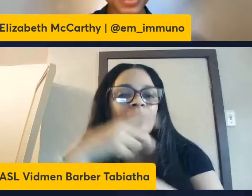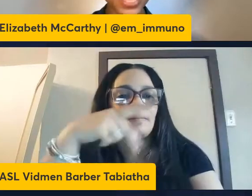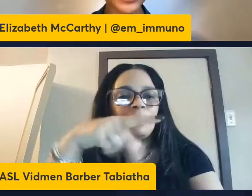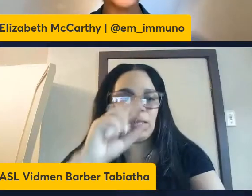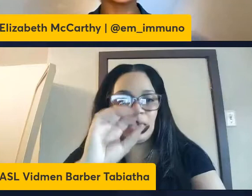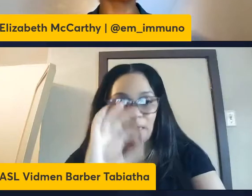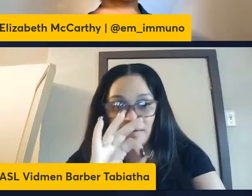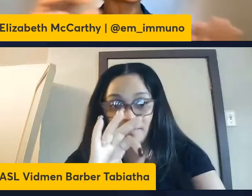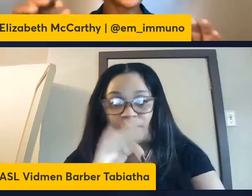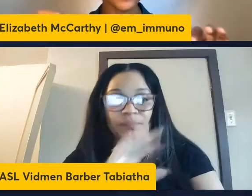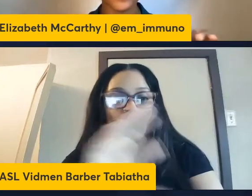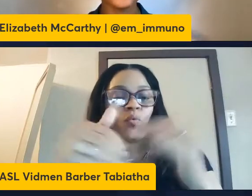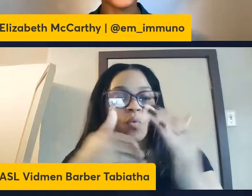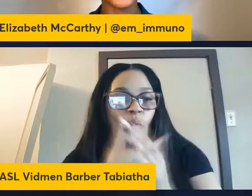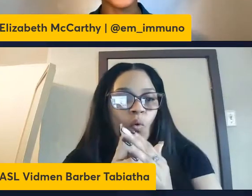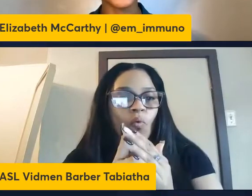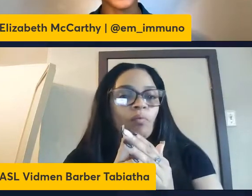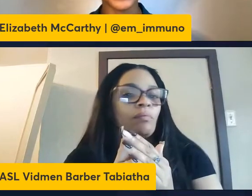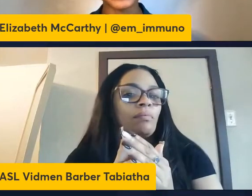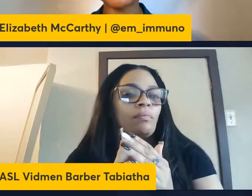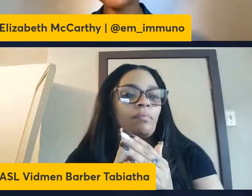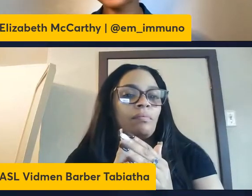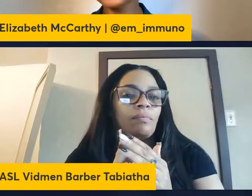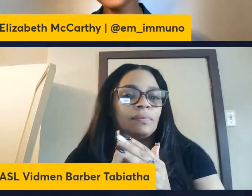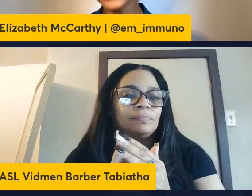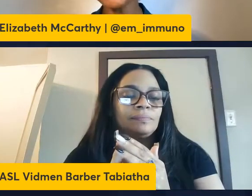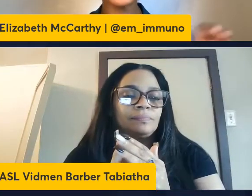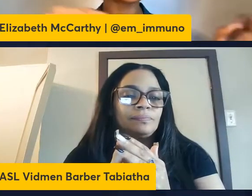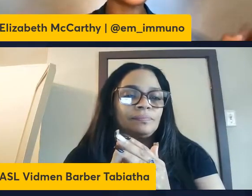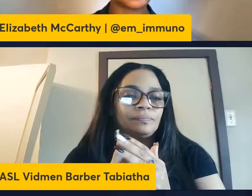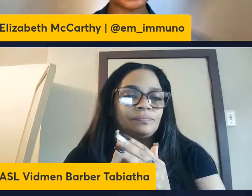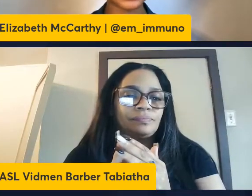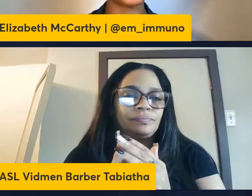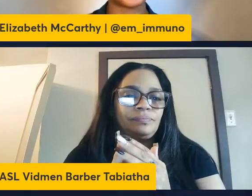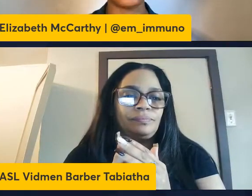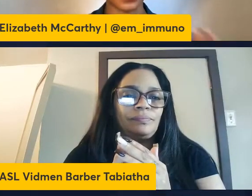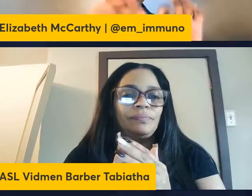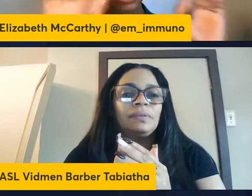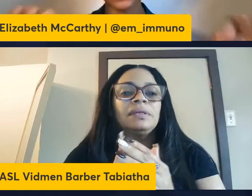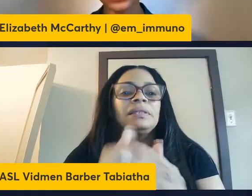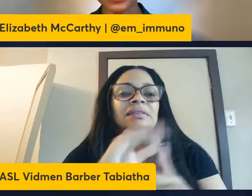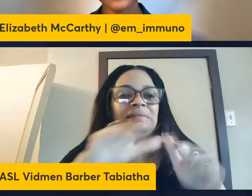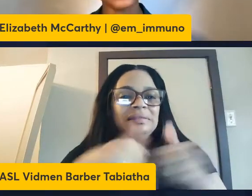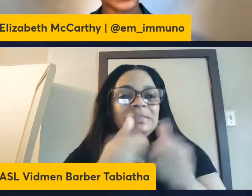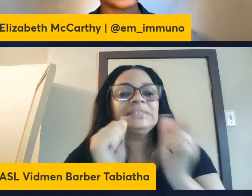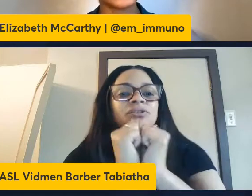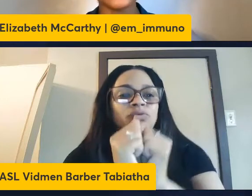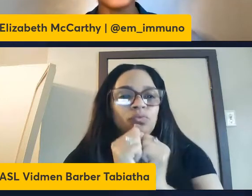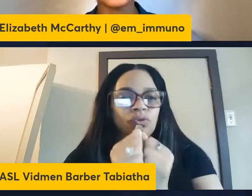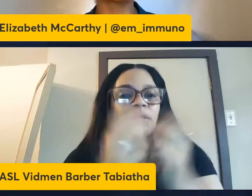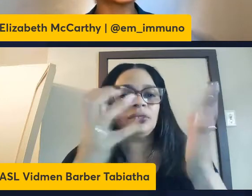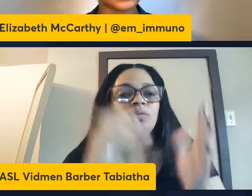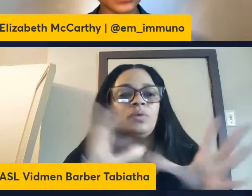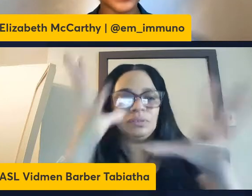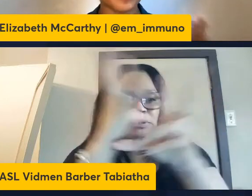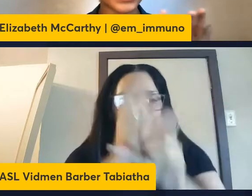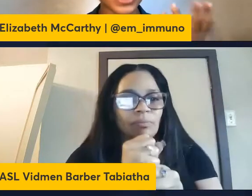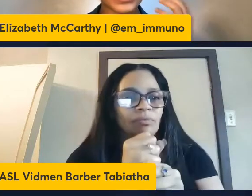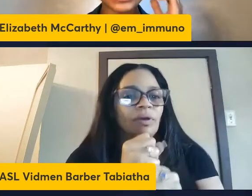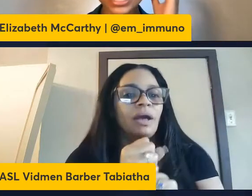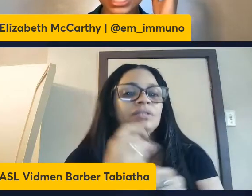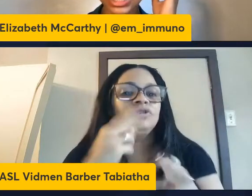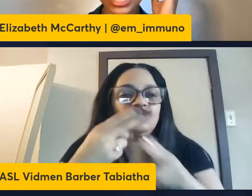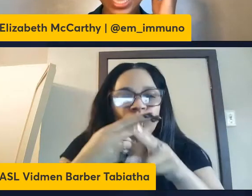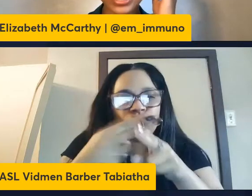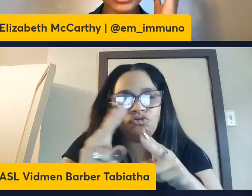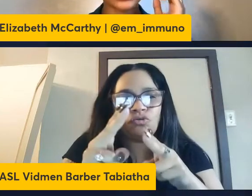all the formatting and all of the pieces of your plot that you want kind of all in one thing. So I think that's the only thing I would